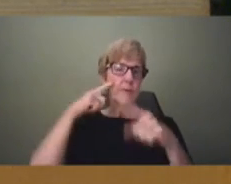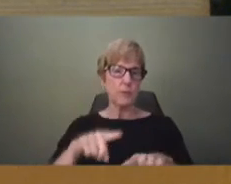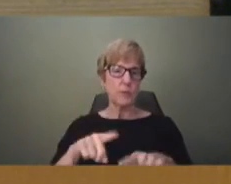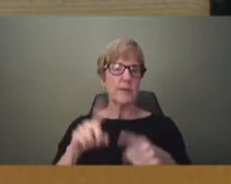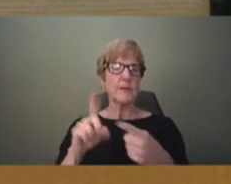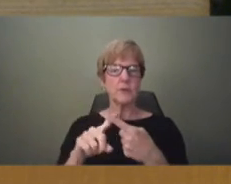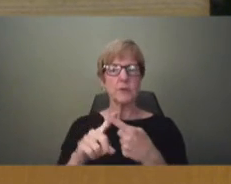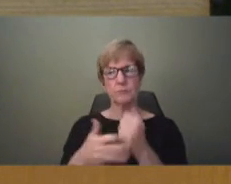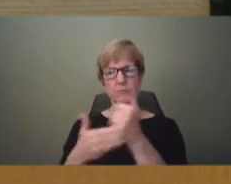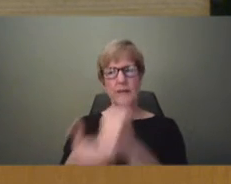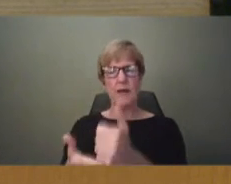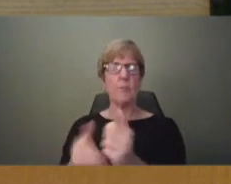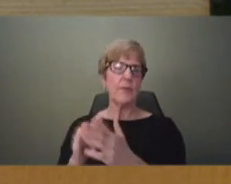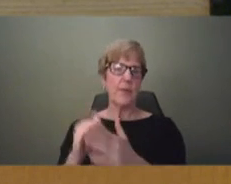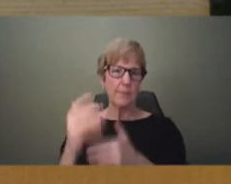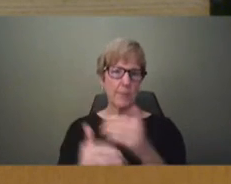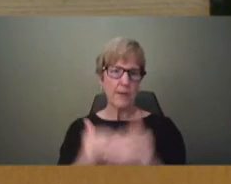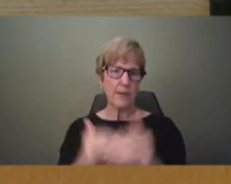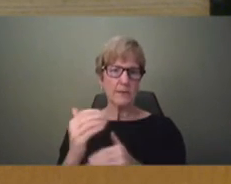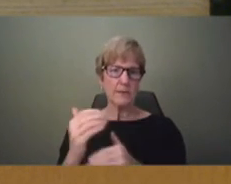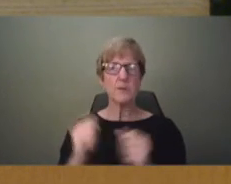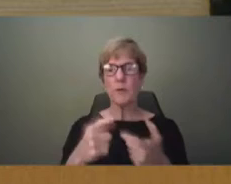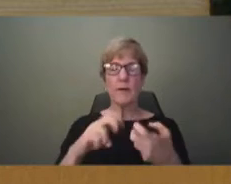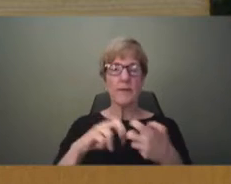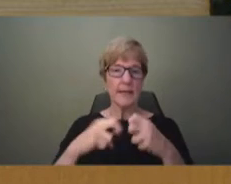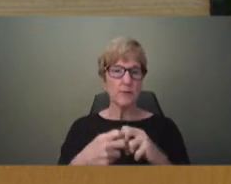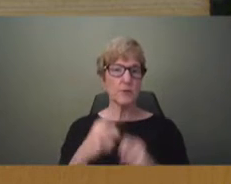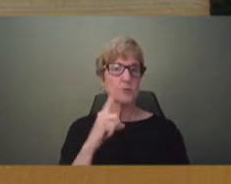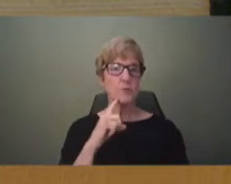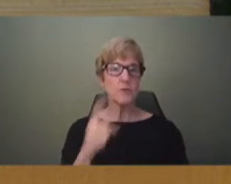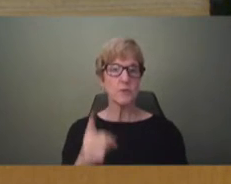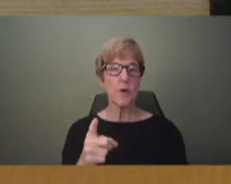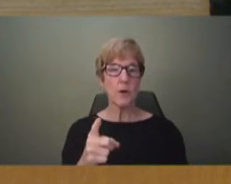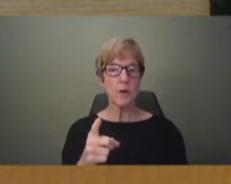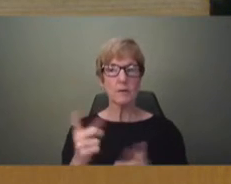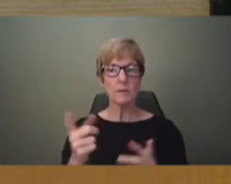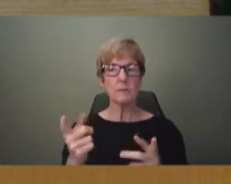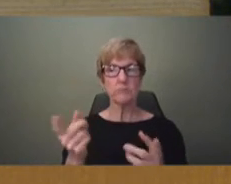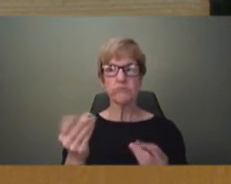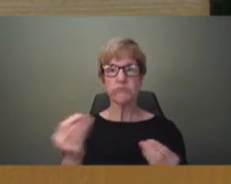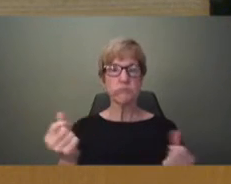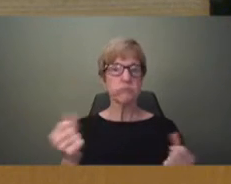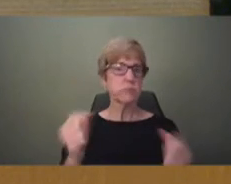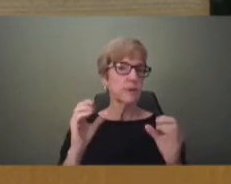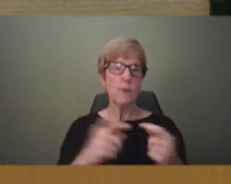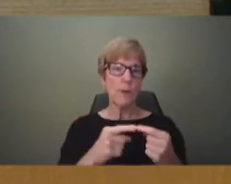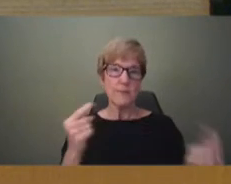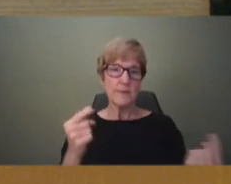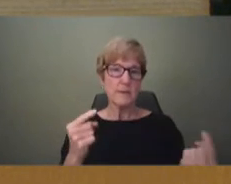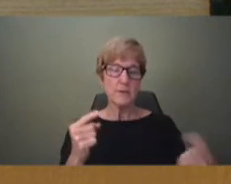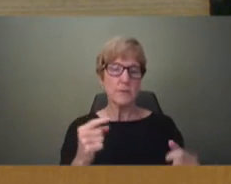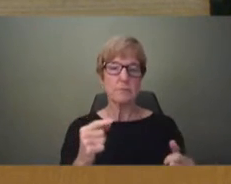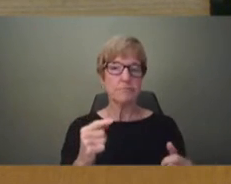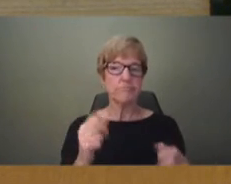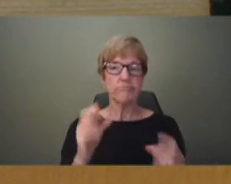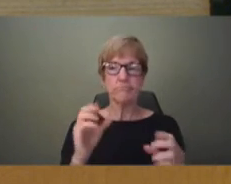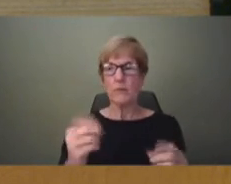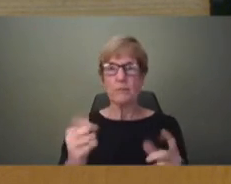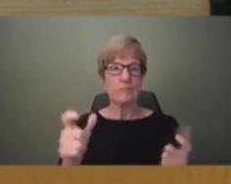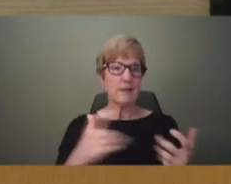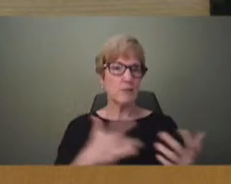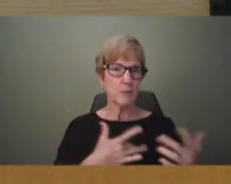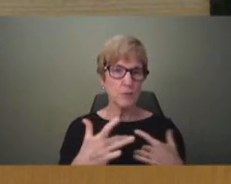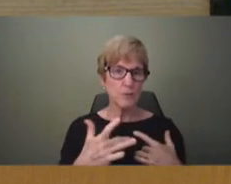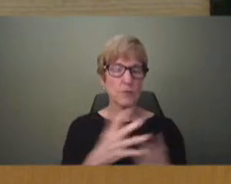in that process so all the outstanding issues are handled there's been no opposition or any major concerns and it